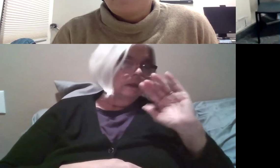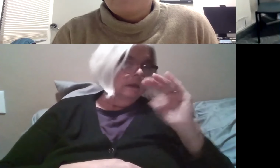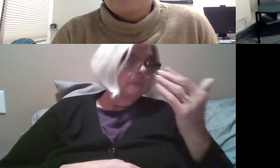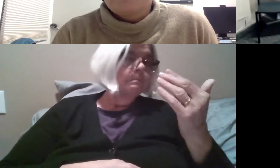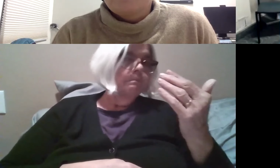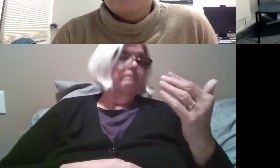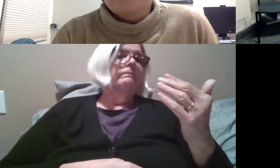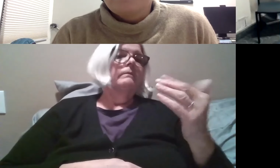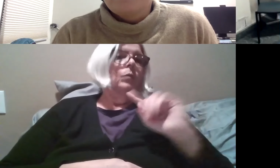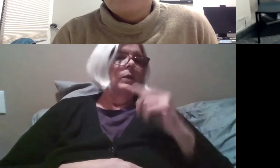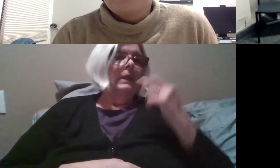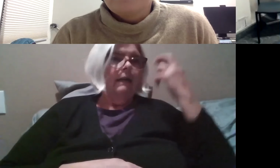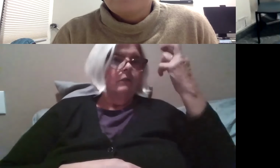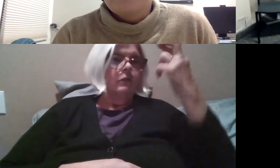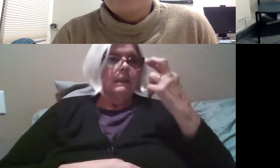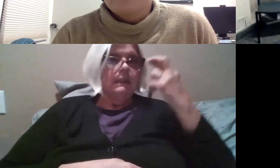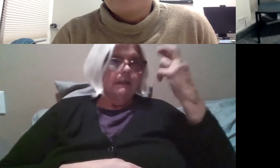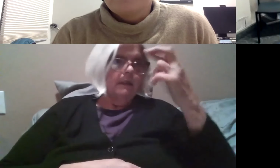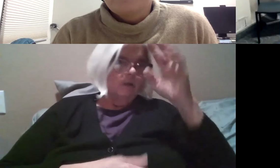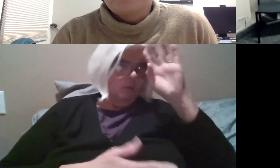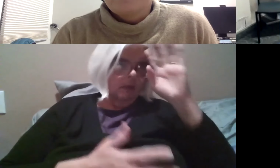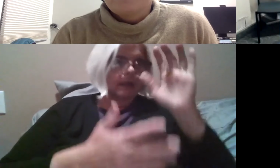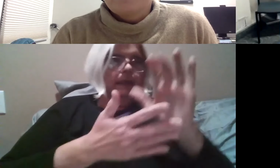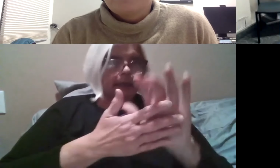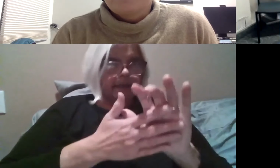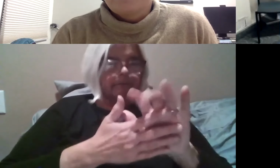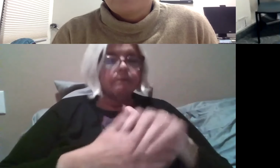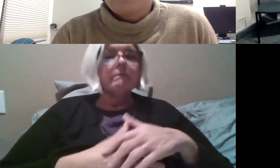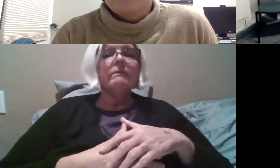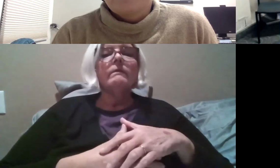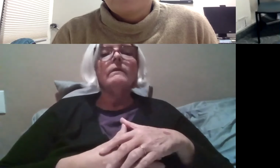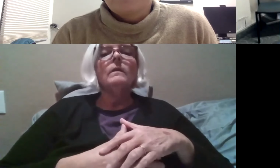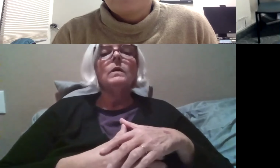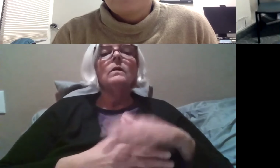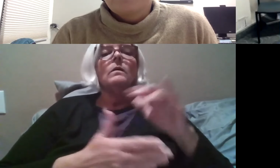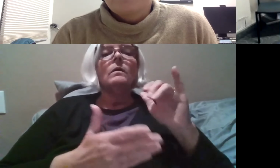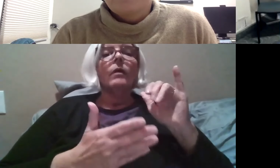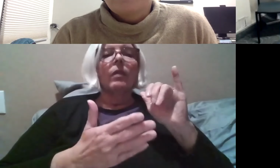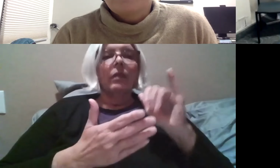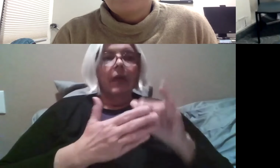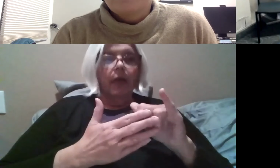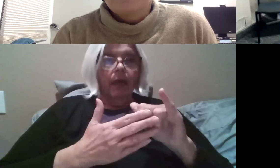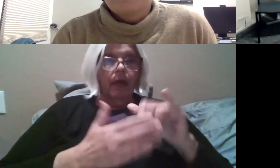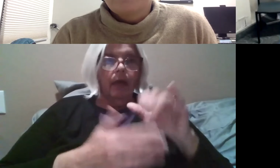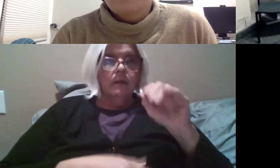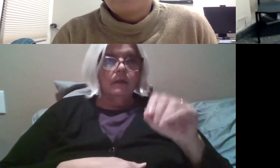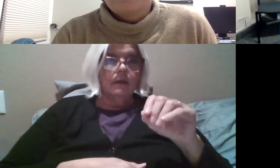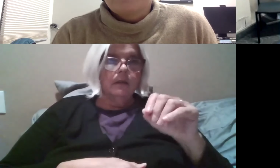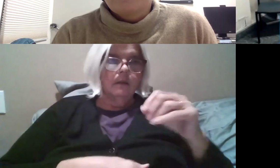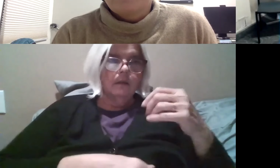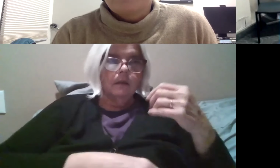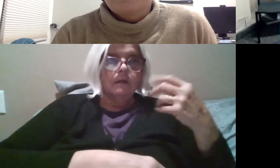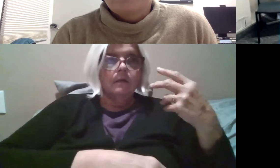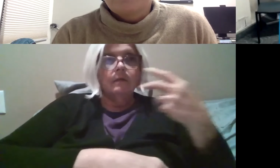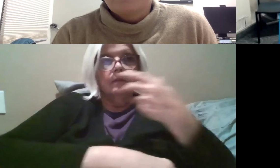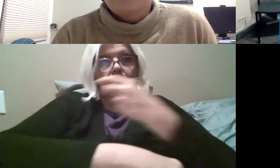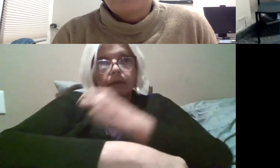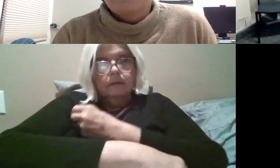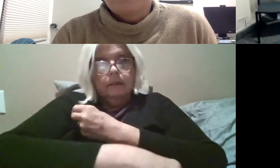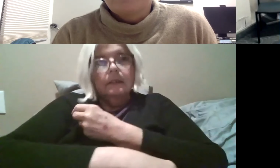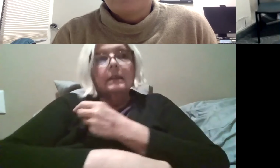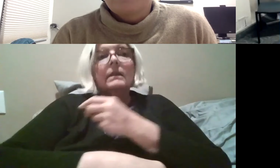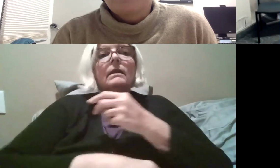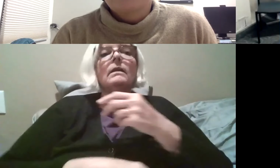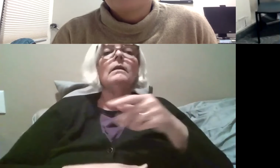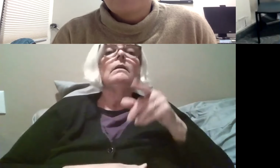we expect that the risk of vaccine-associated myocarditis will be even less, like even more rare in the 5